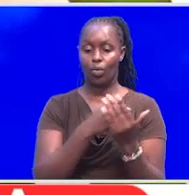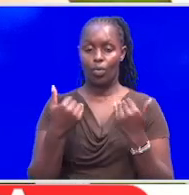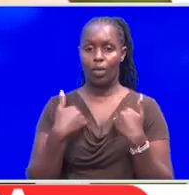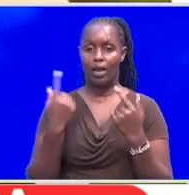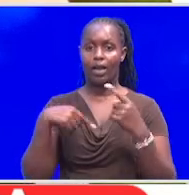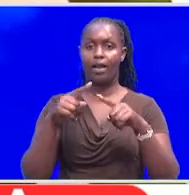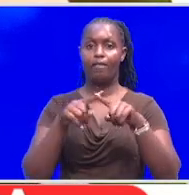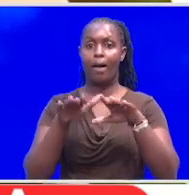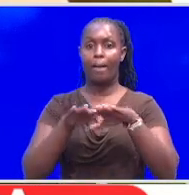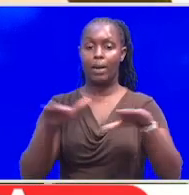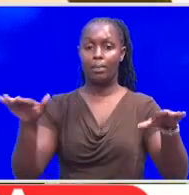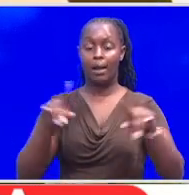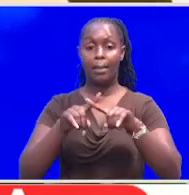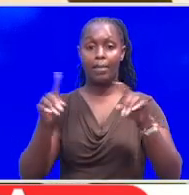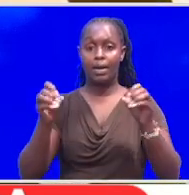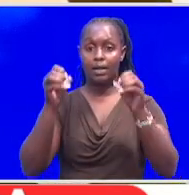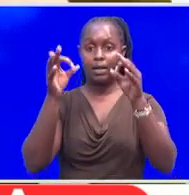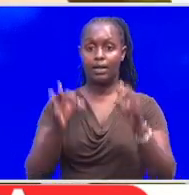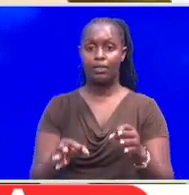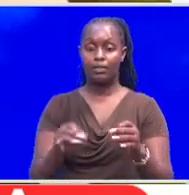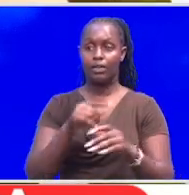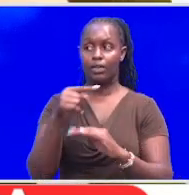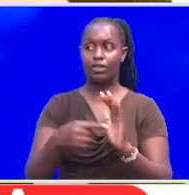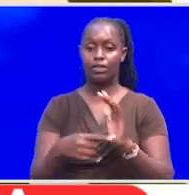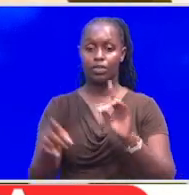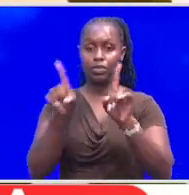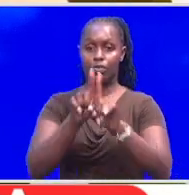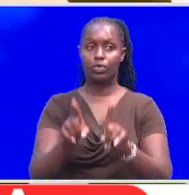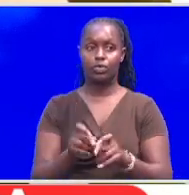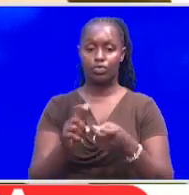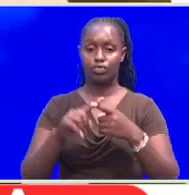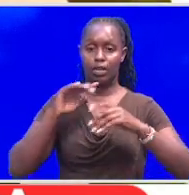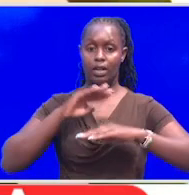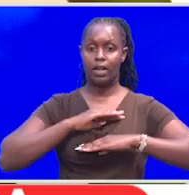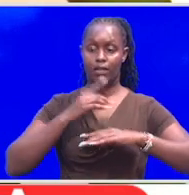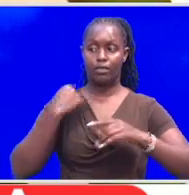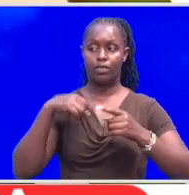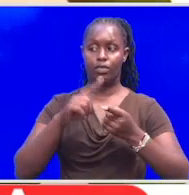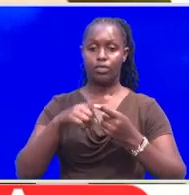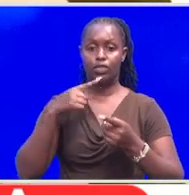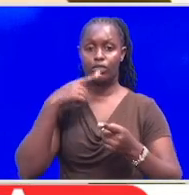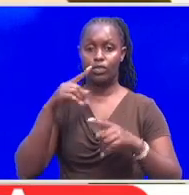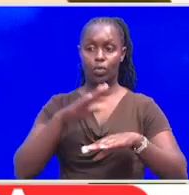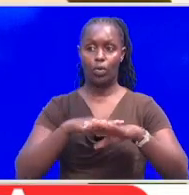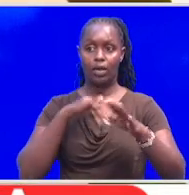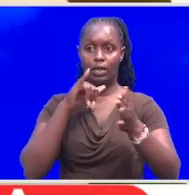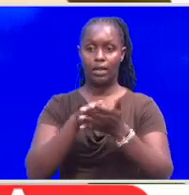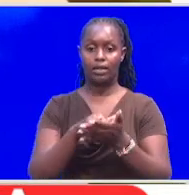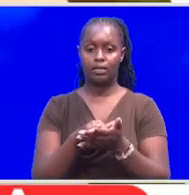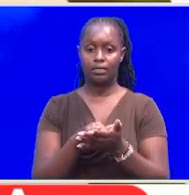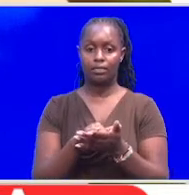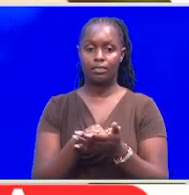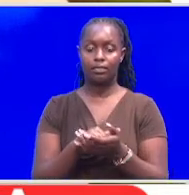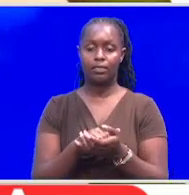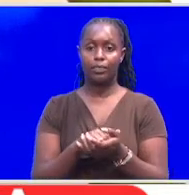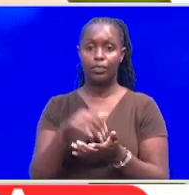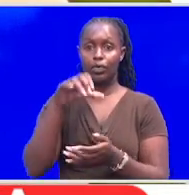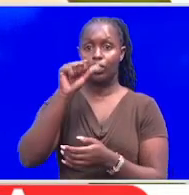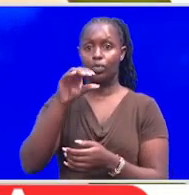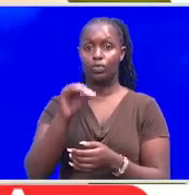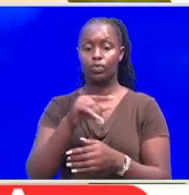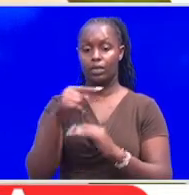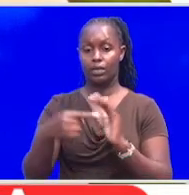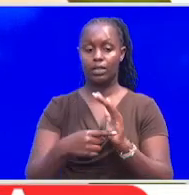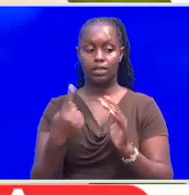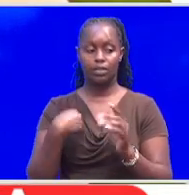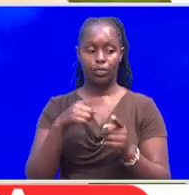platform. But if the sellers do not trust us enough to sell on the platform, we won't have business. So the magic we